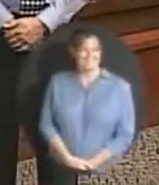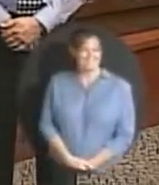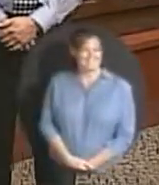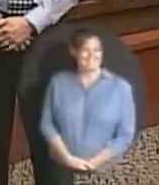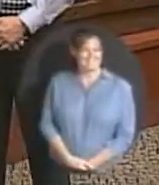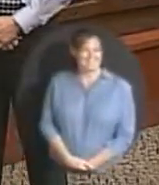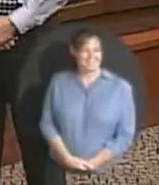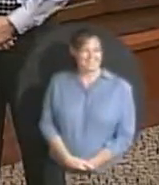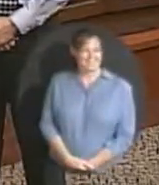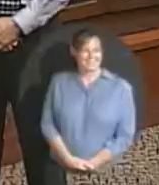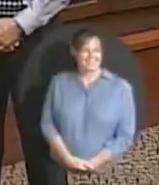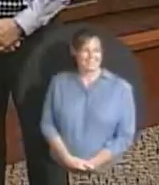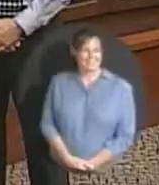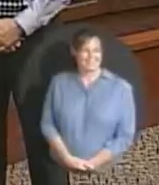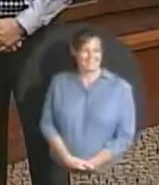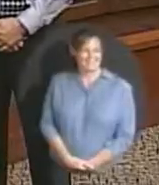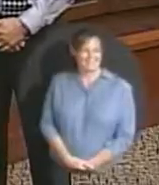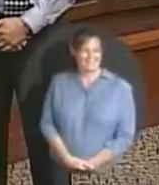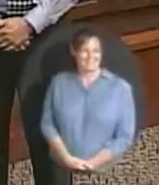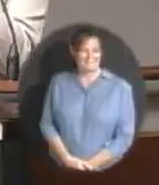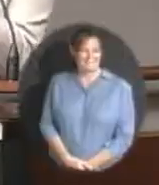Congratulations to you and to your teammates.